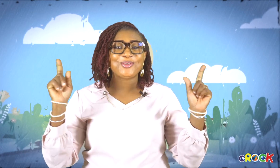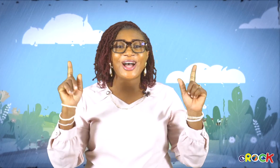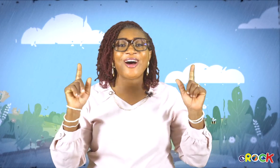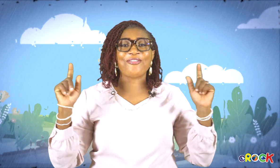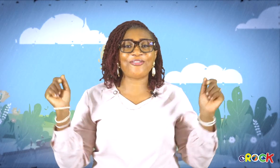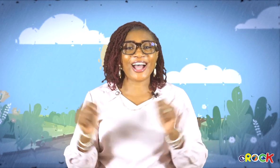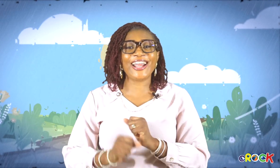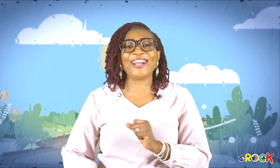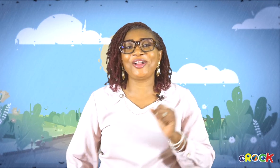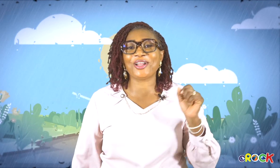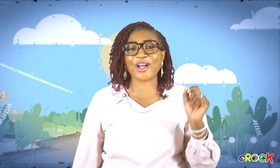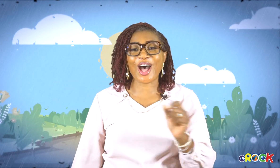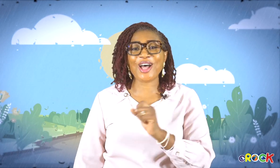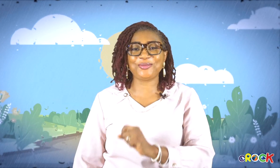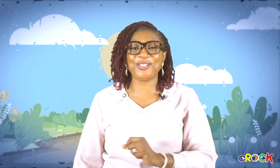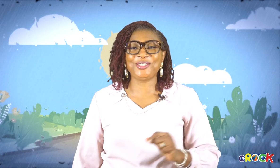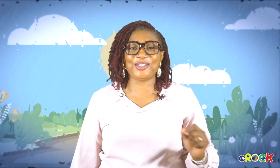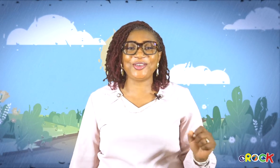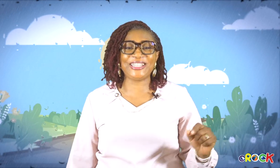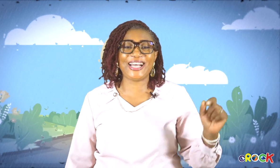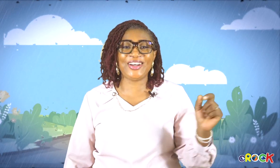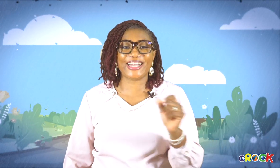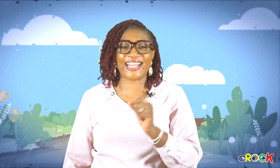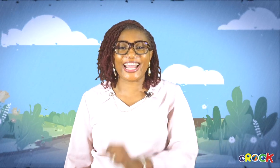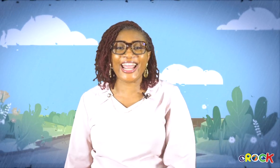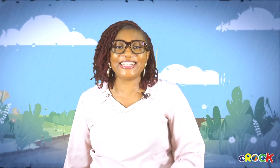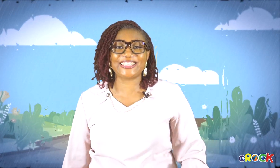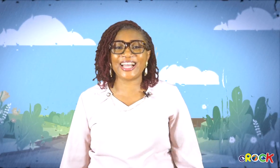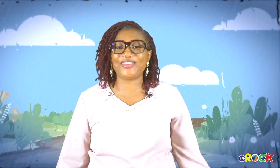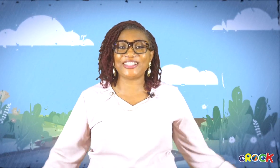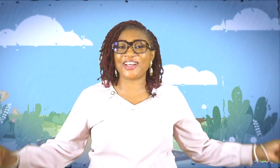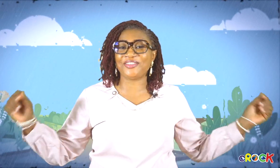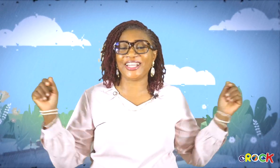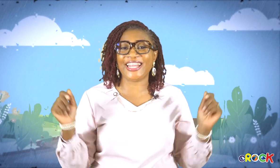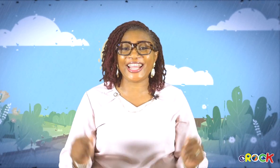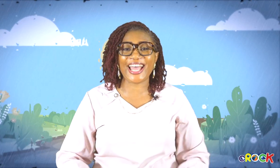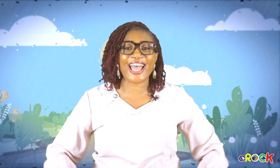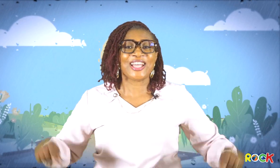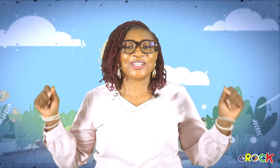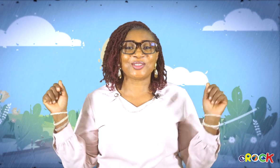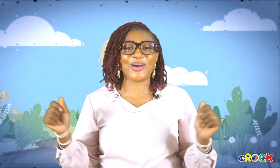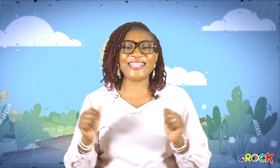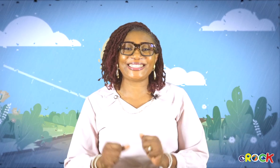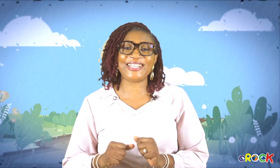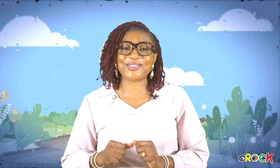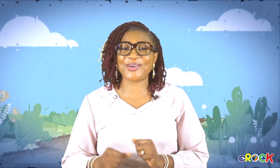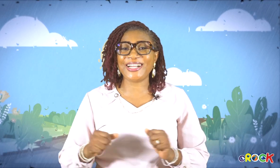Welcome to our final God Will Do It Again service of the year